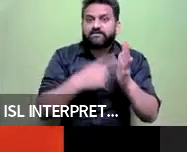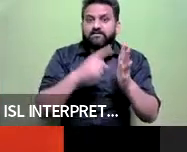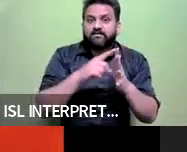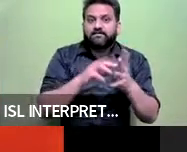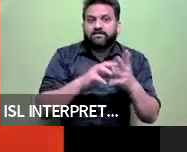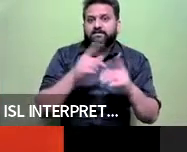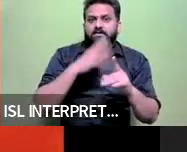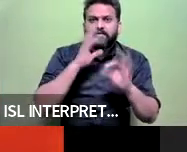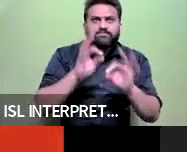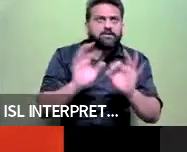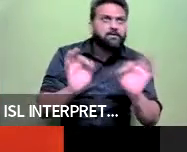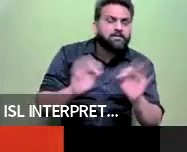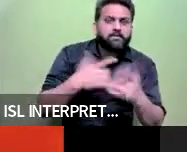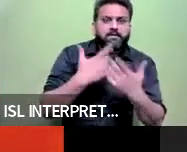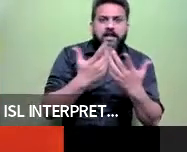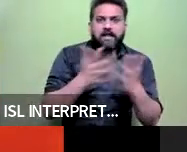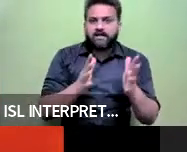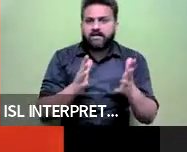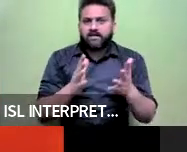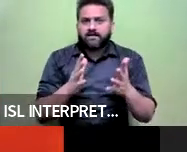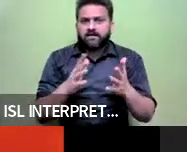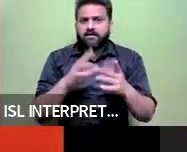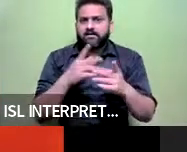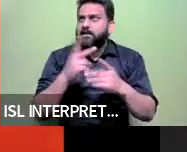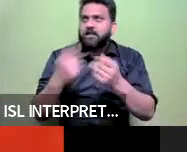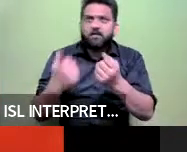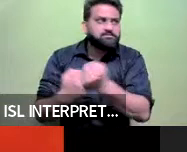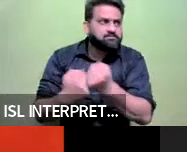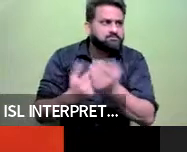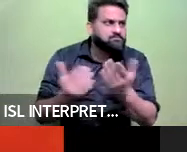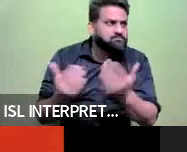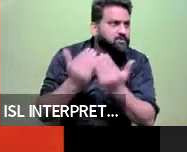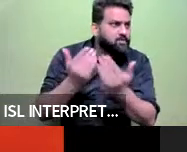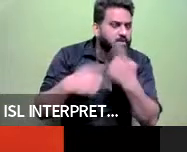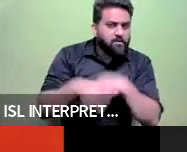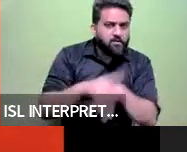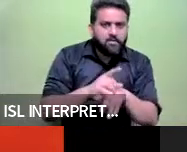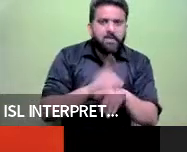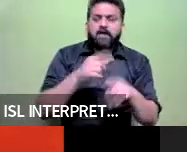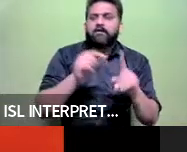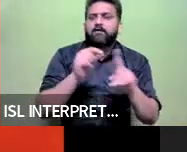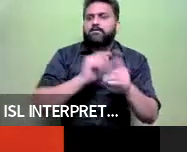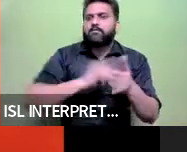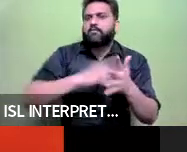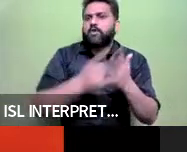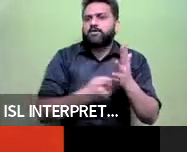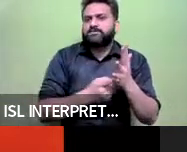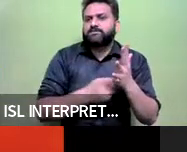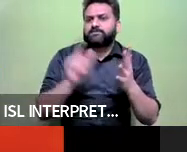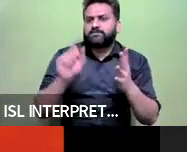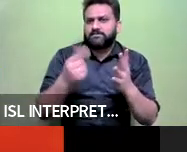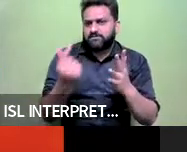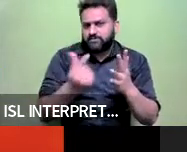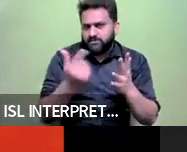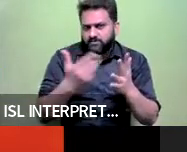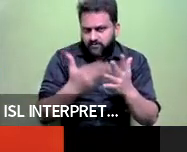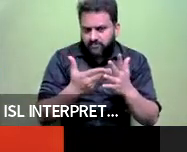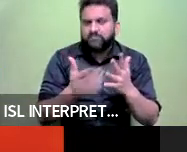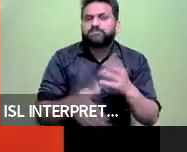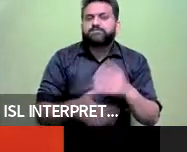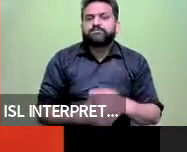to support, if you do not have any law to support, then you can use policy issue, and that will be very good on that